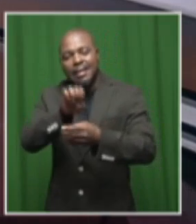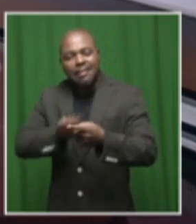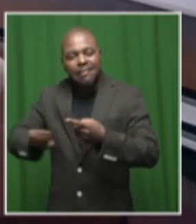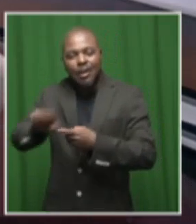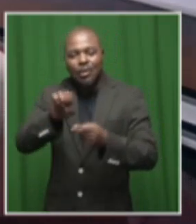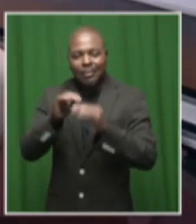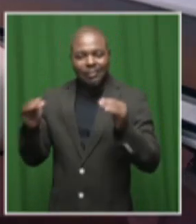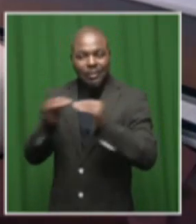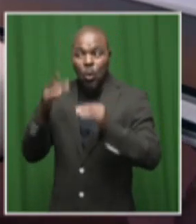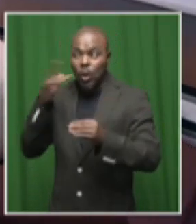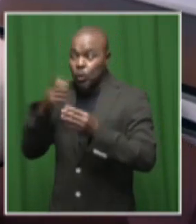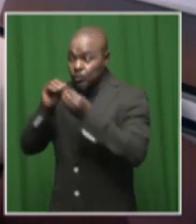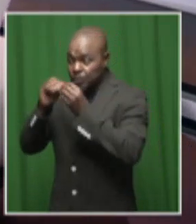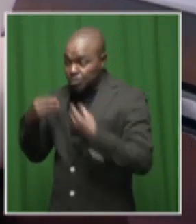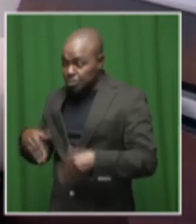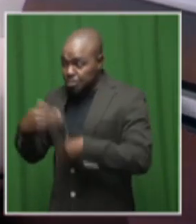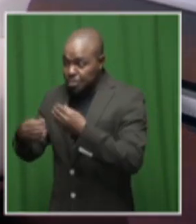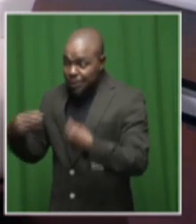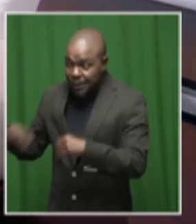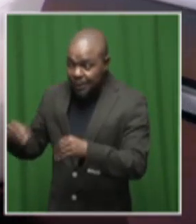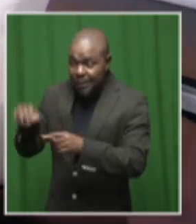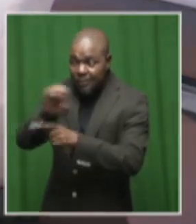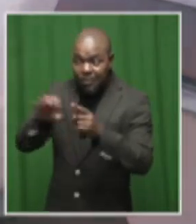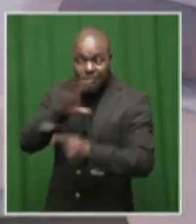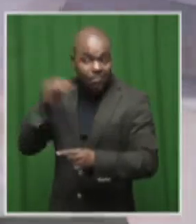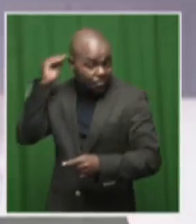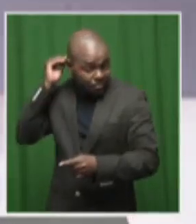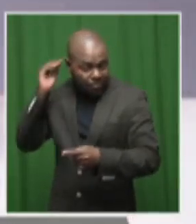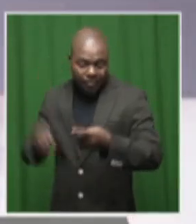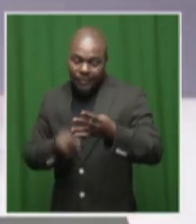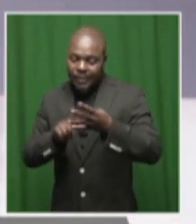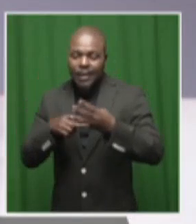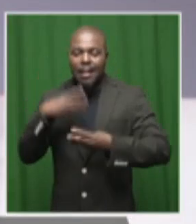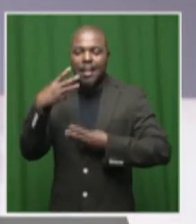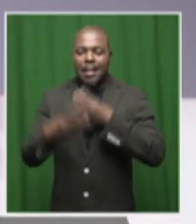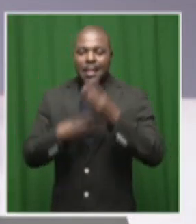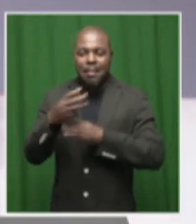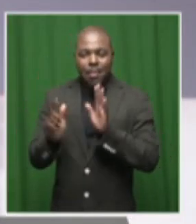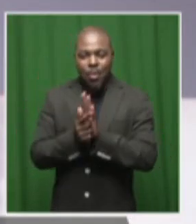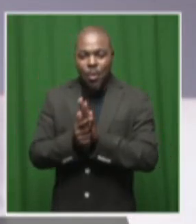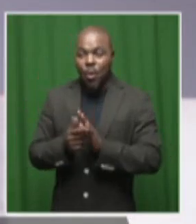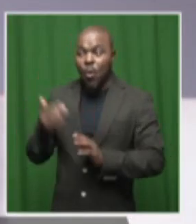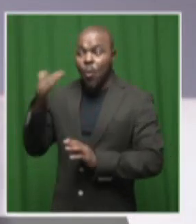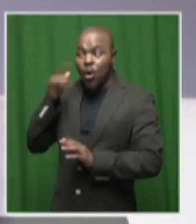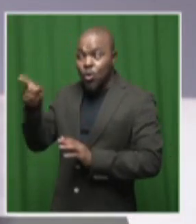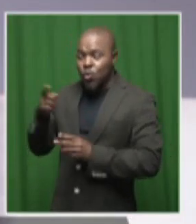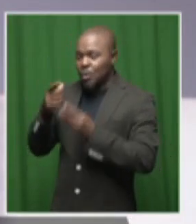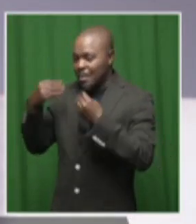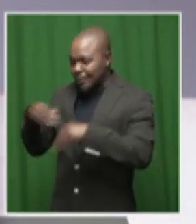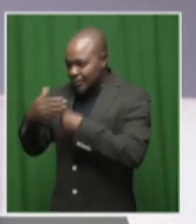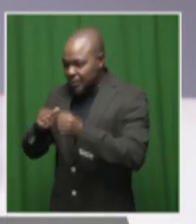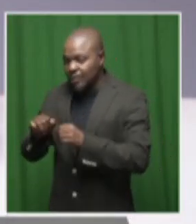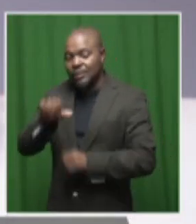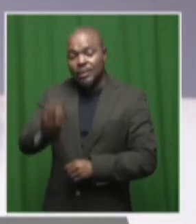doing business, are you aware of the environment? Last but not least is labor laws. In the course of doing business, do you conform to the labor laws